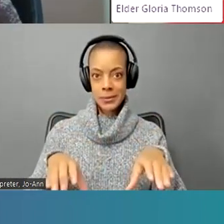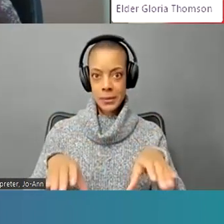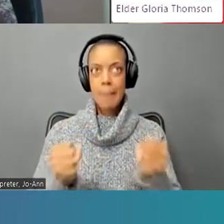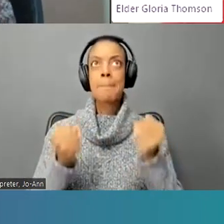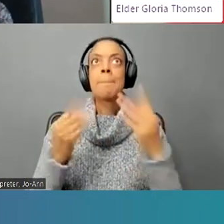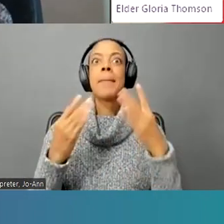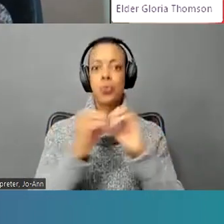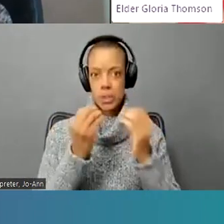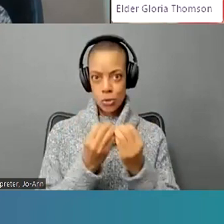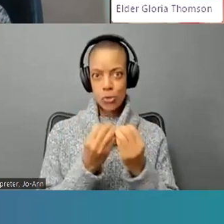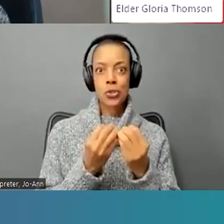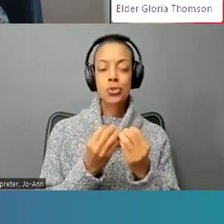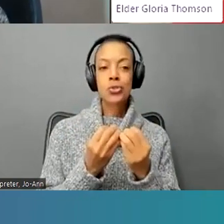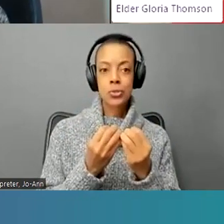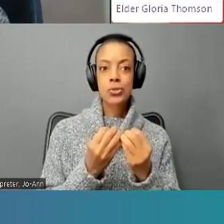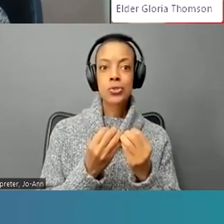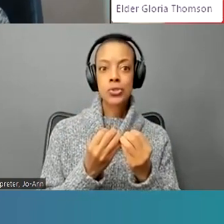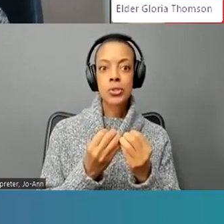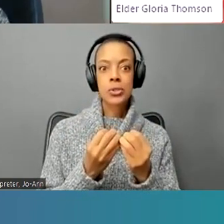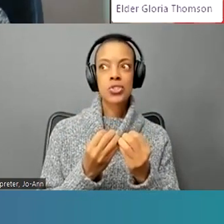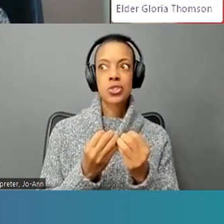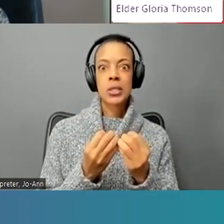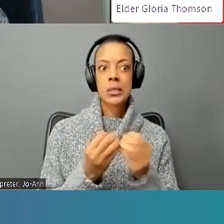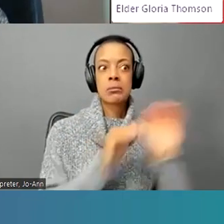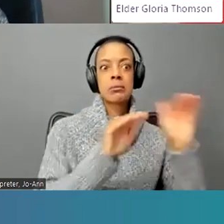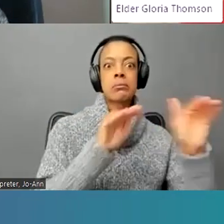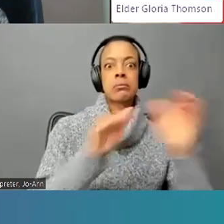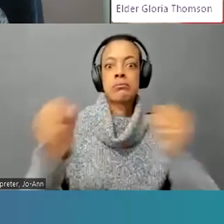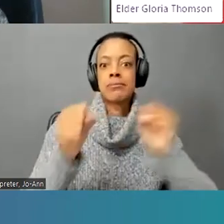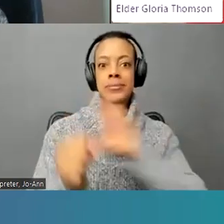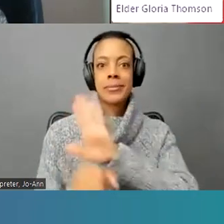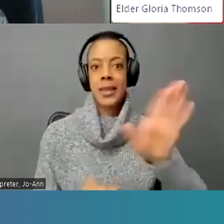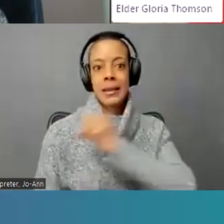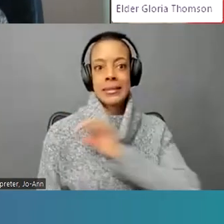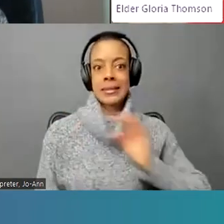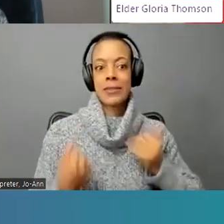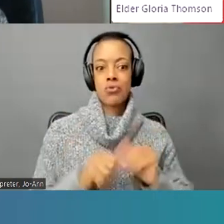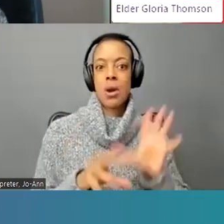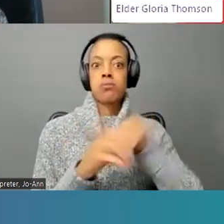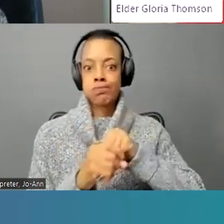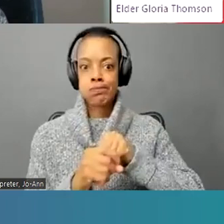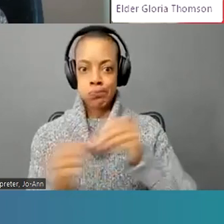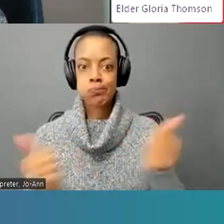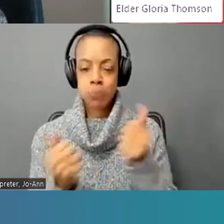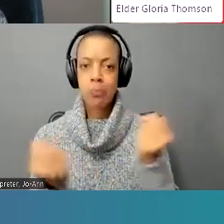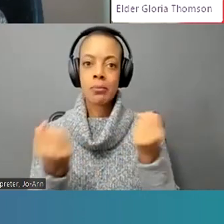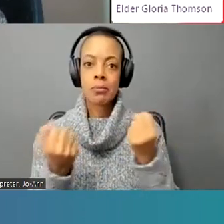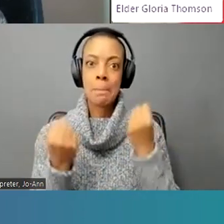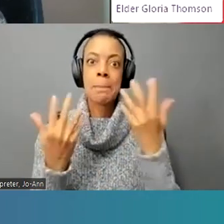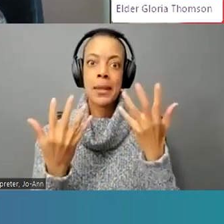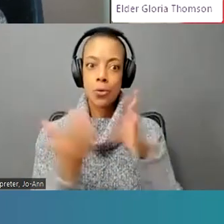came forward and included their staff, or tried to include as many staff as possible to